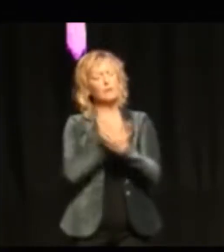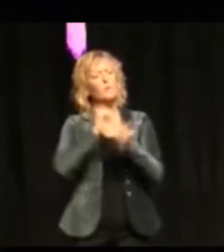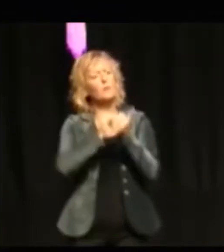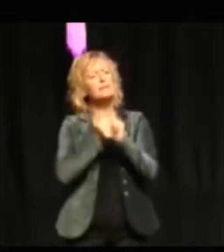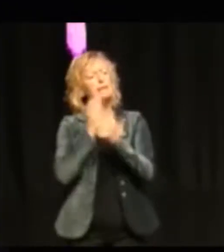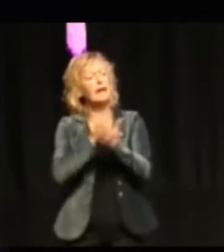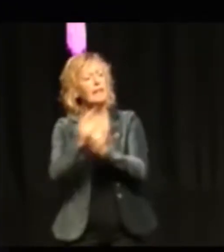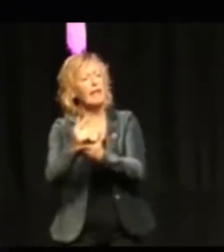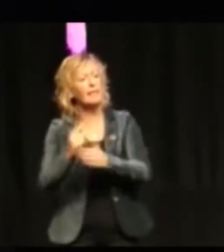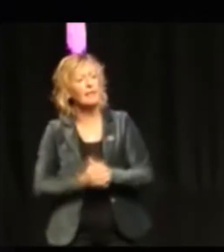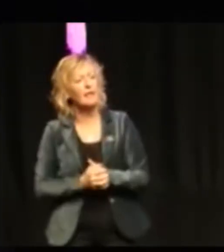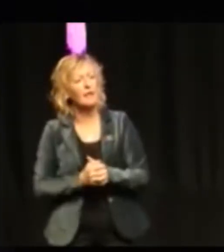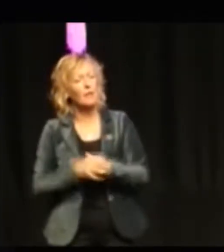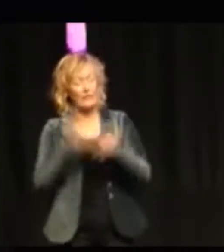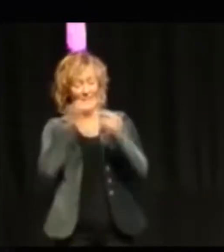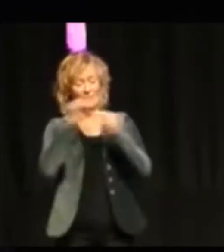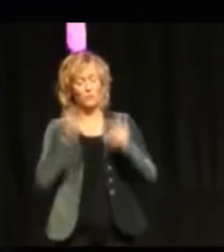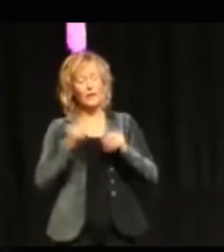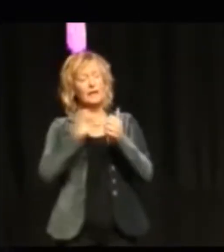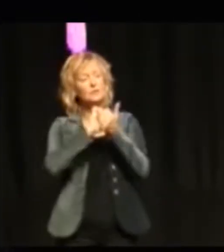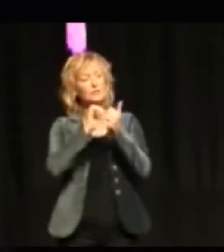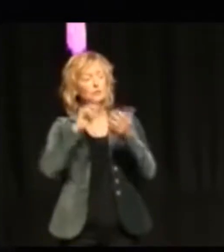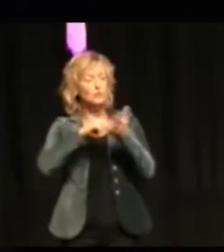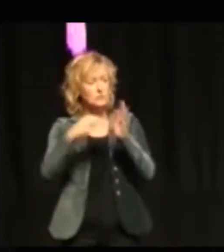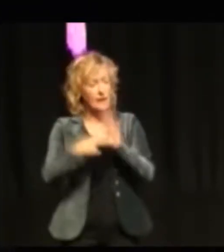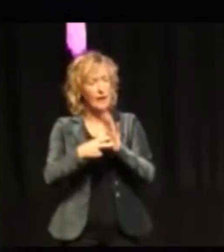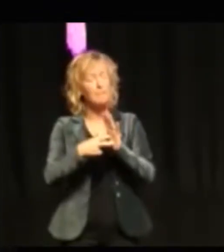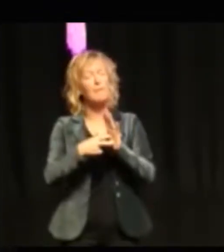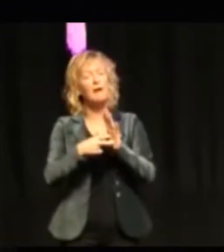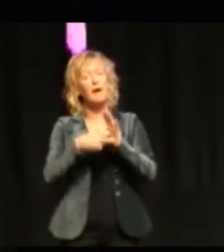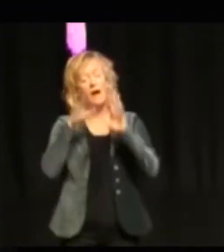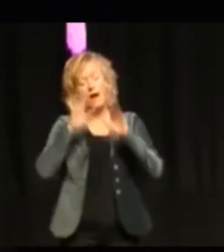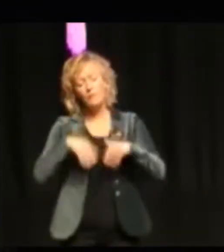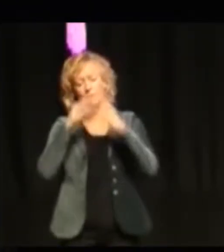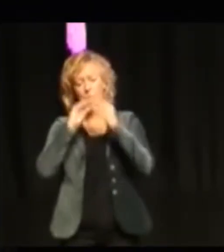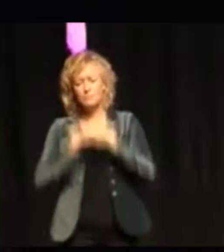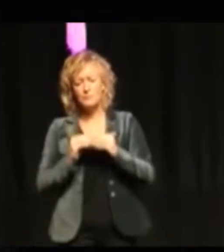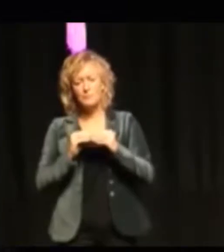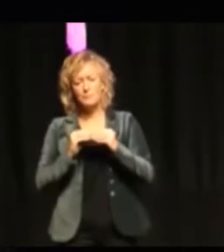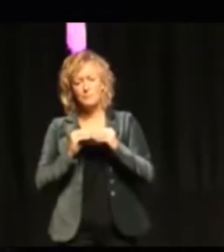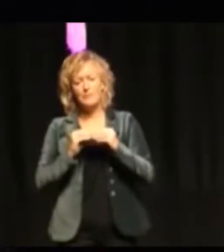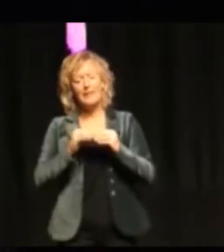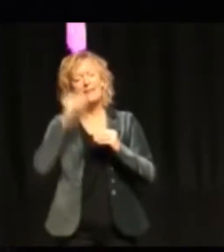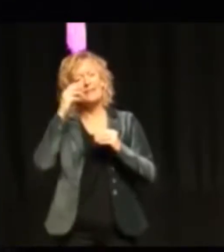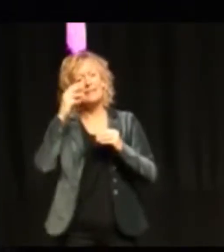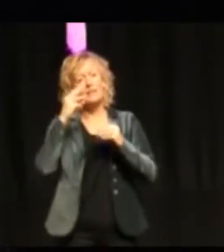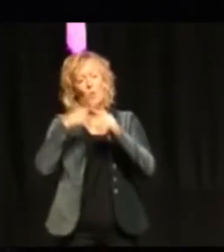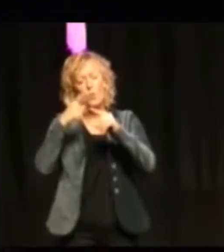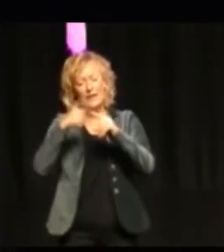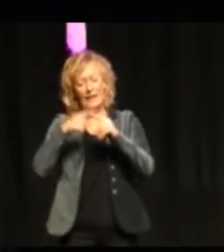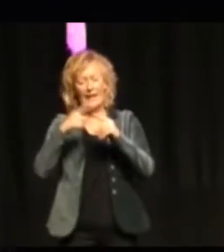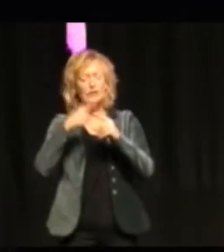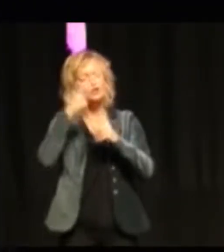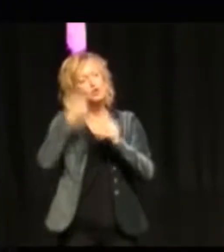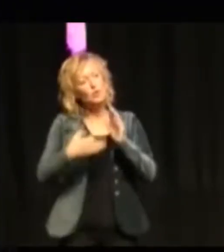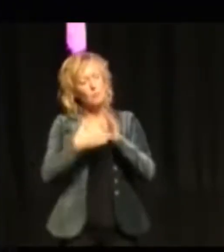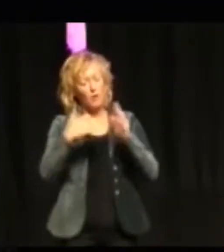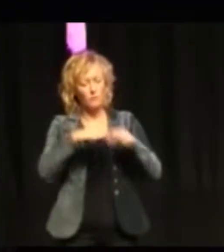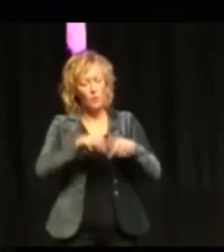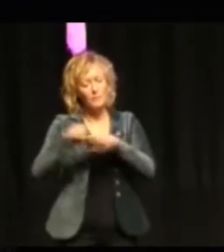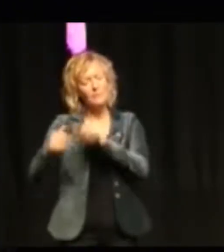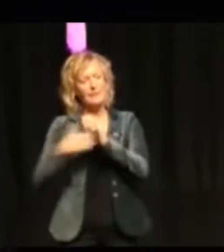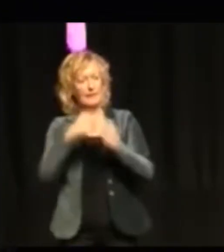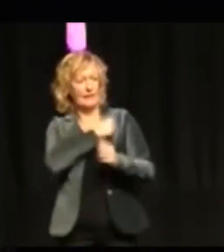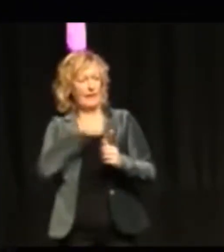And the international system has come up with a sense of 3 different kinds of duties of